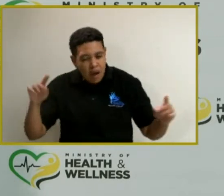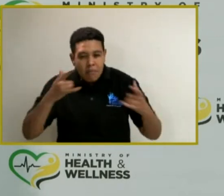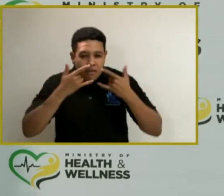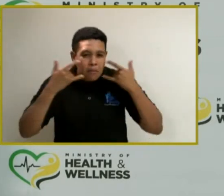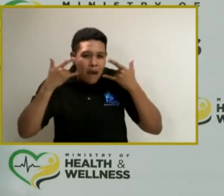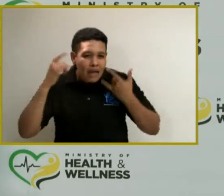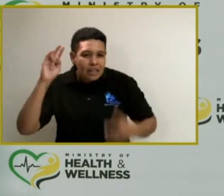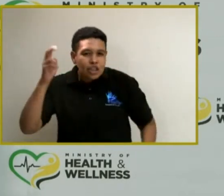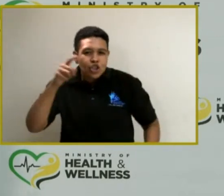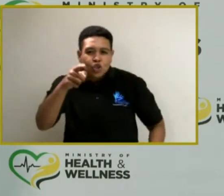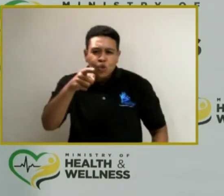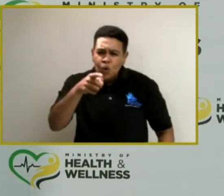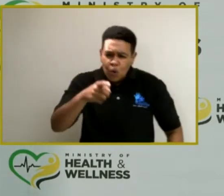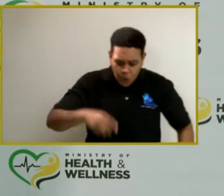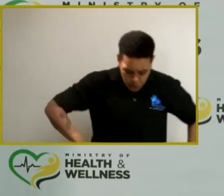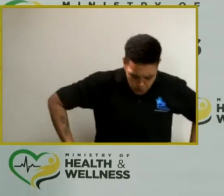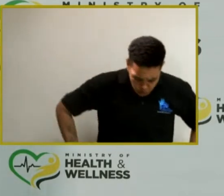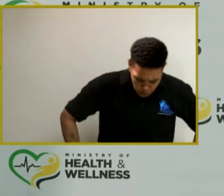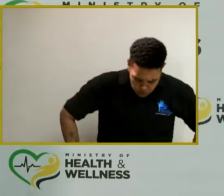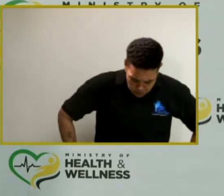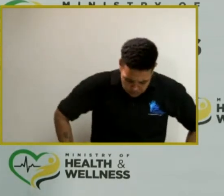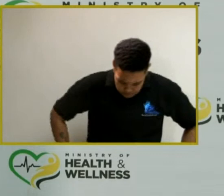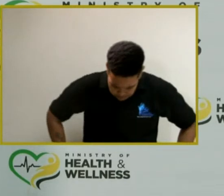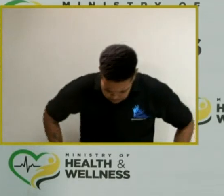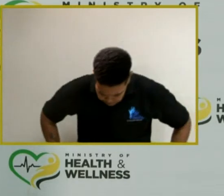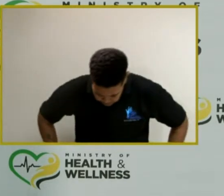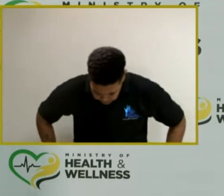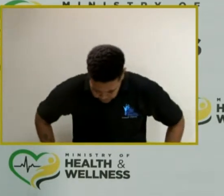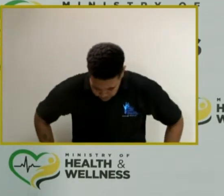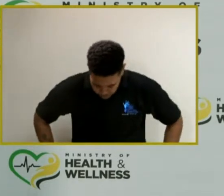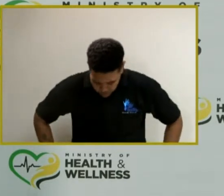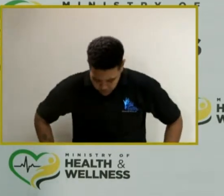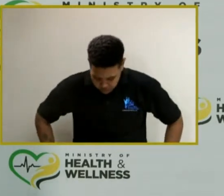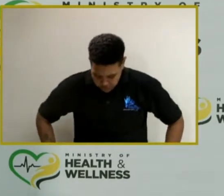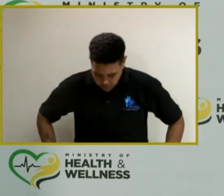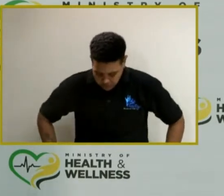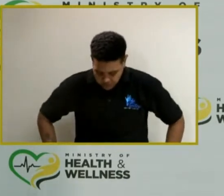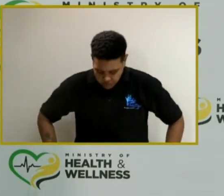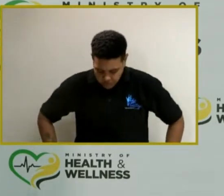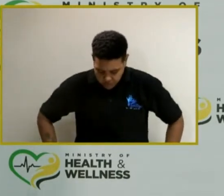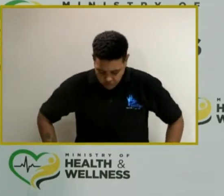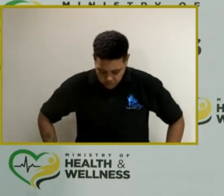issue, you know, one of the